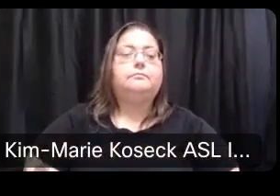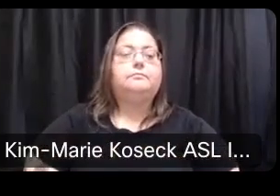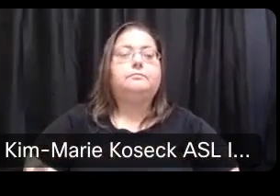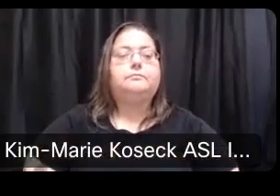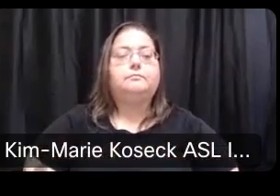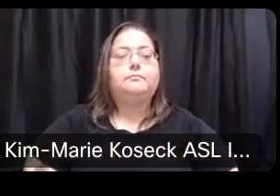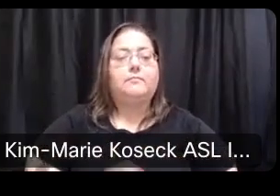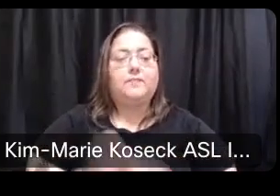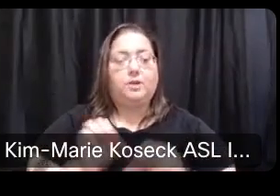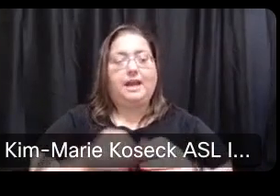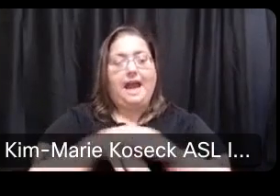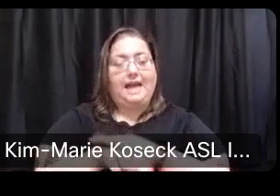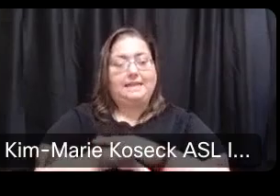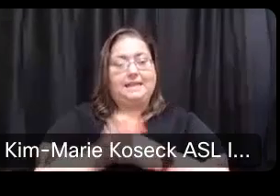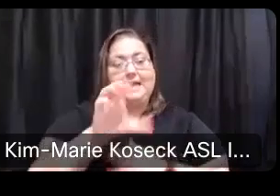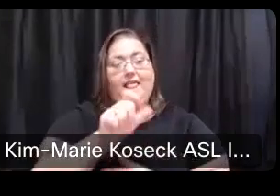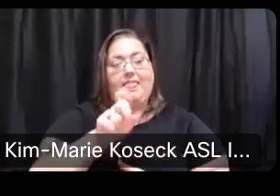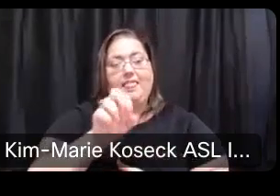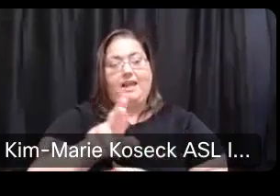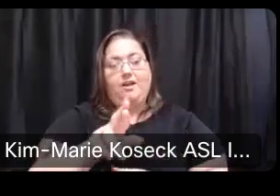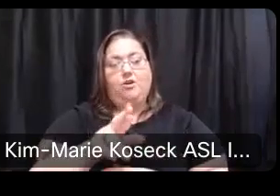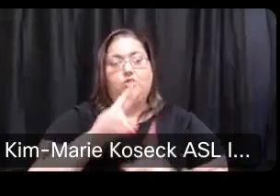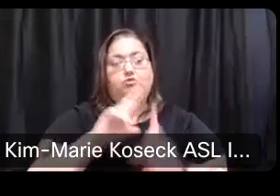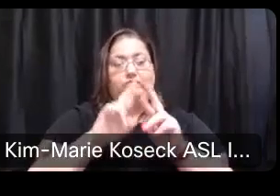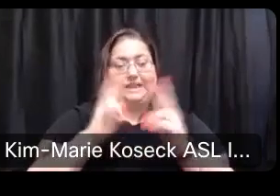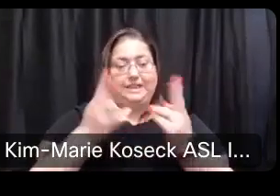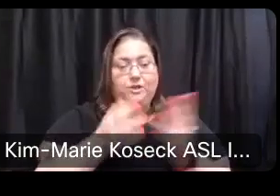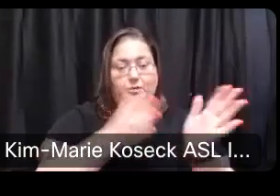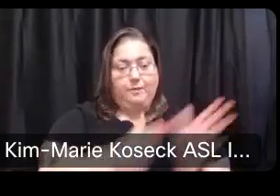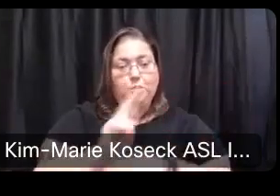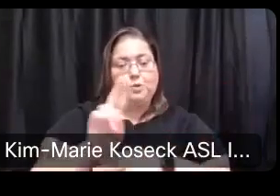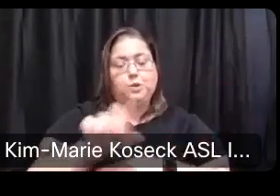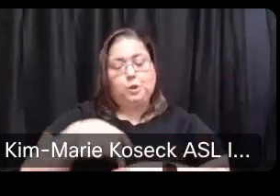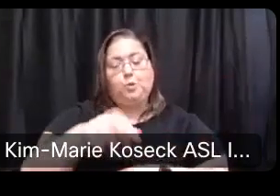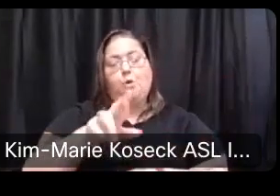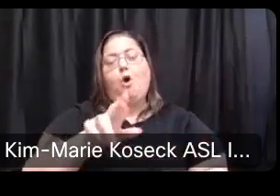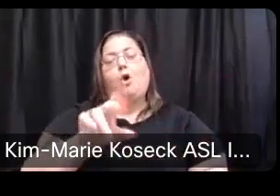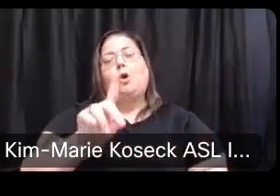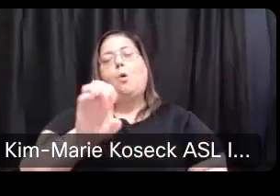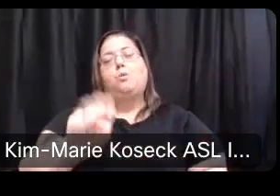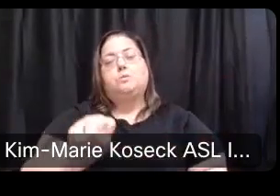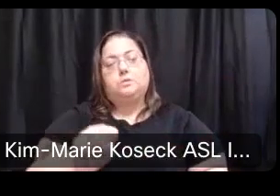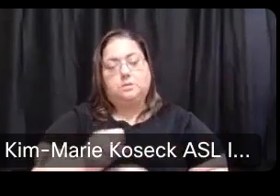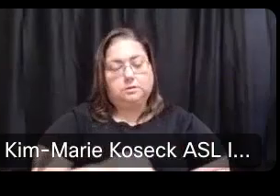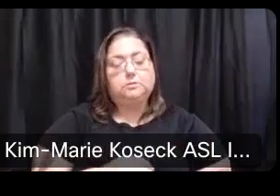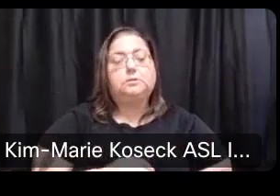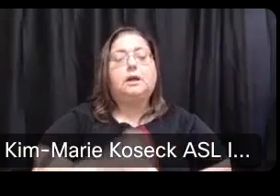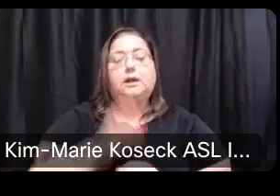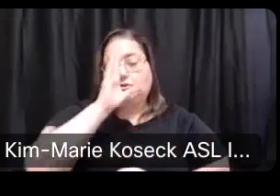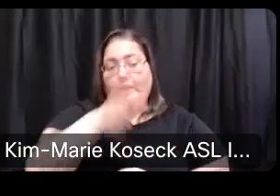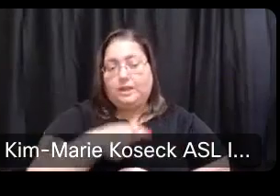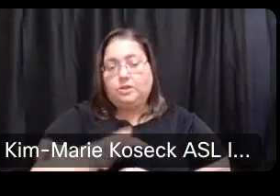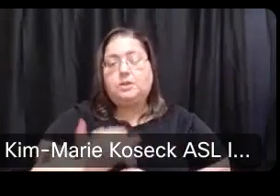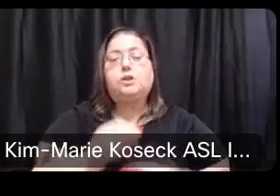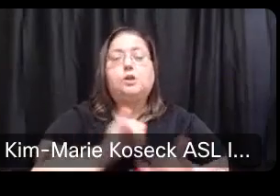You can access the CLEAR regional plans by using the QR codes on the screen. This will direct you to our New